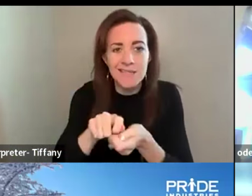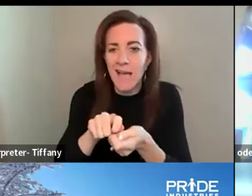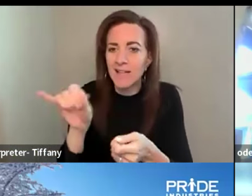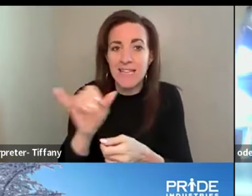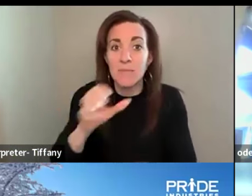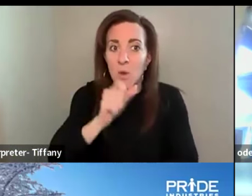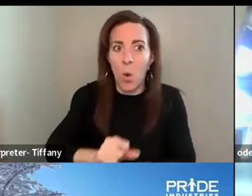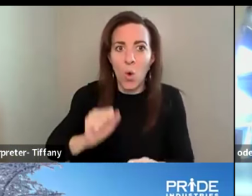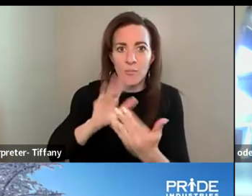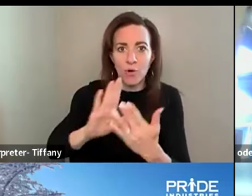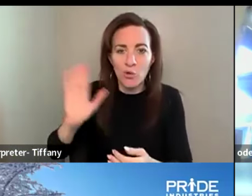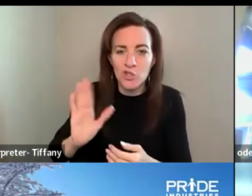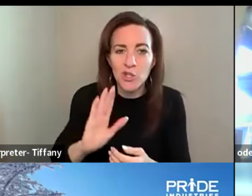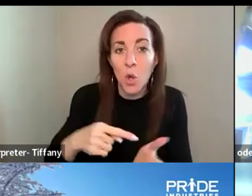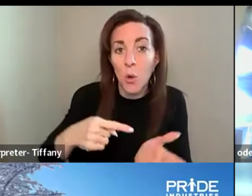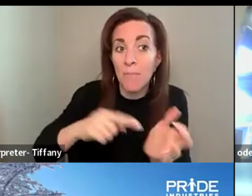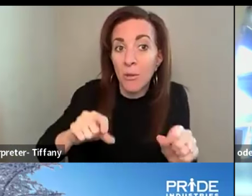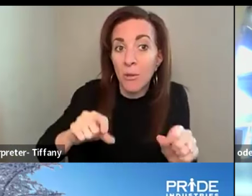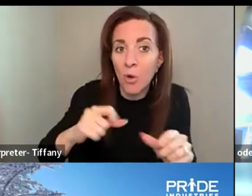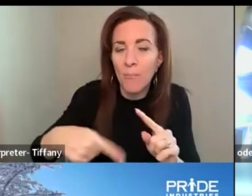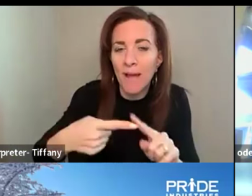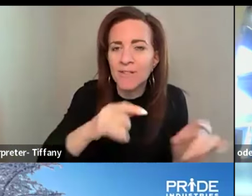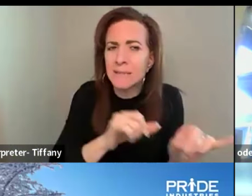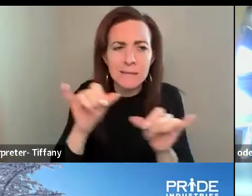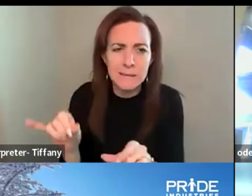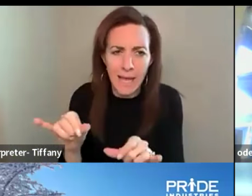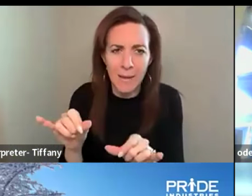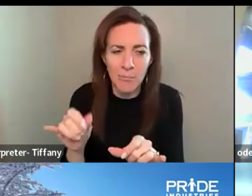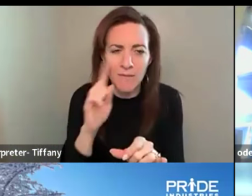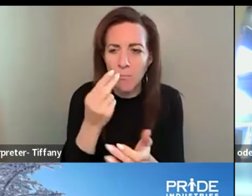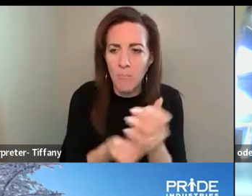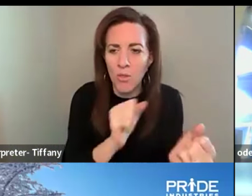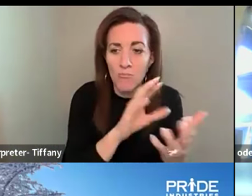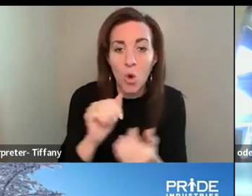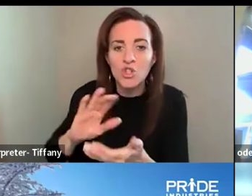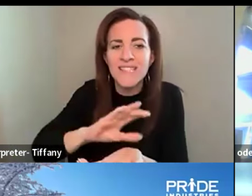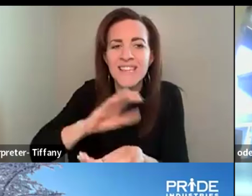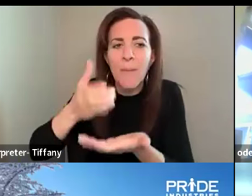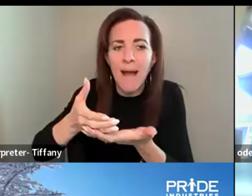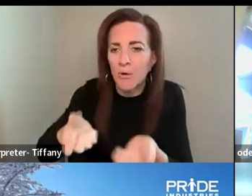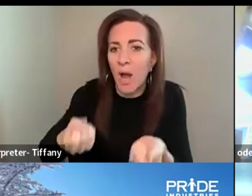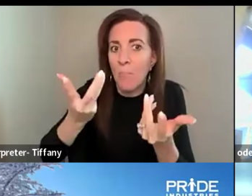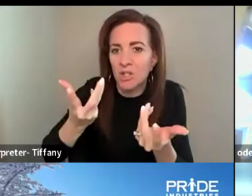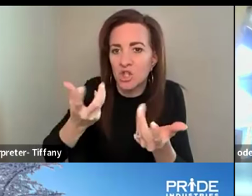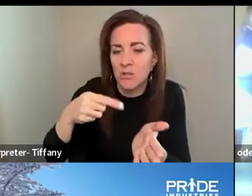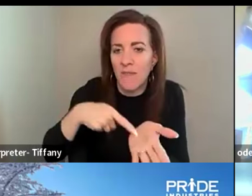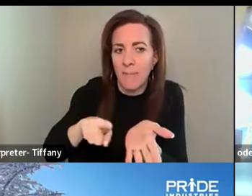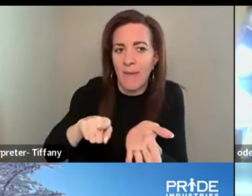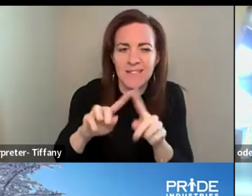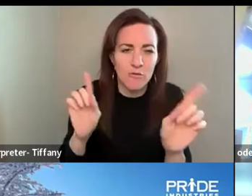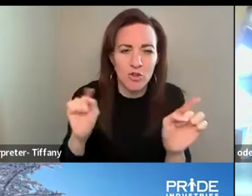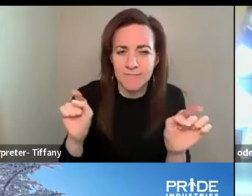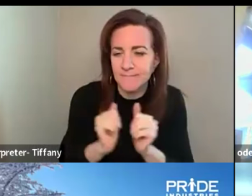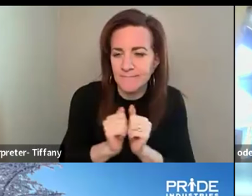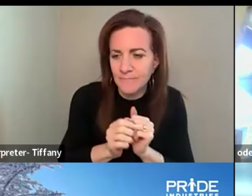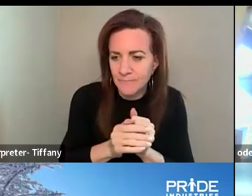billable mile, I believe, is the same, or it's going to be proposed to be the same under both methodologies. It's just the amount is different. So